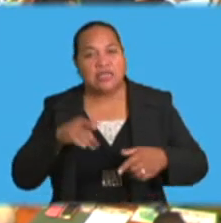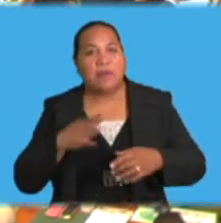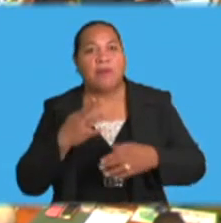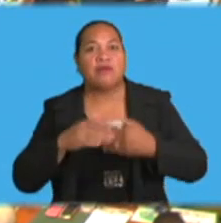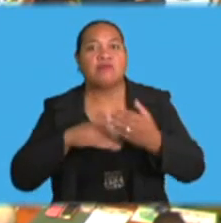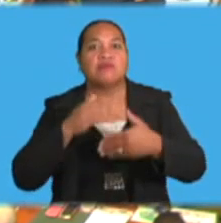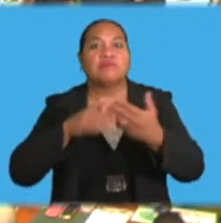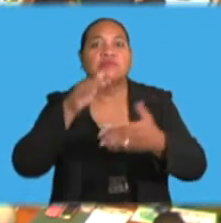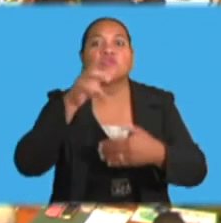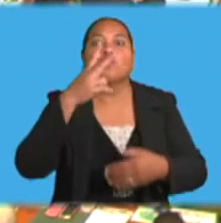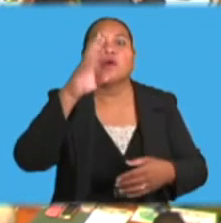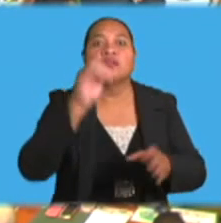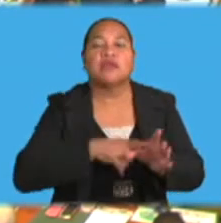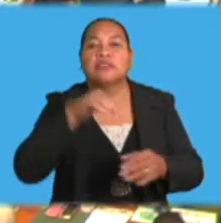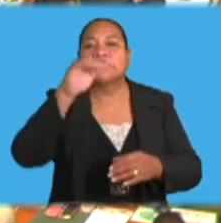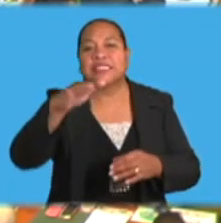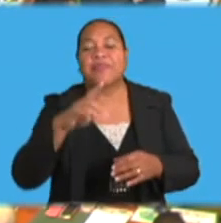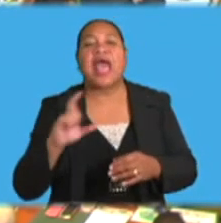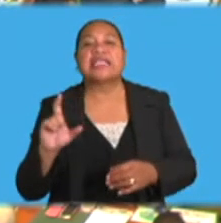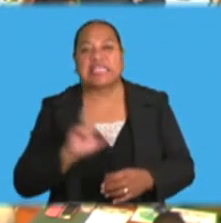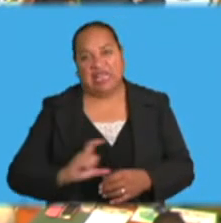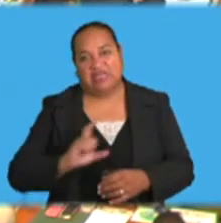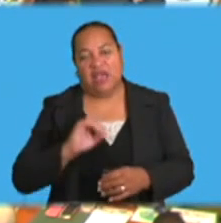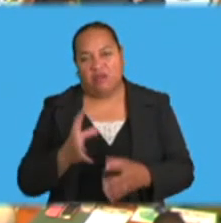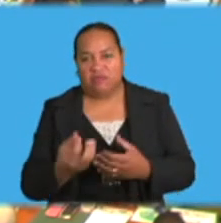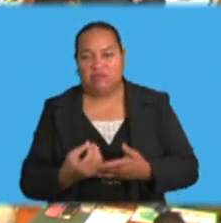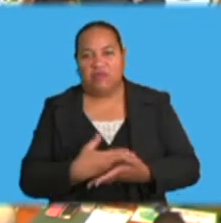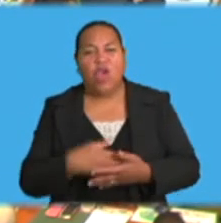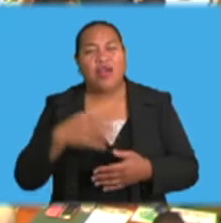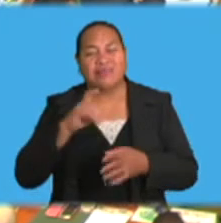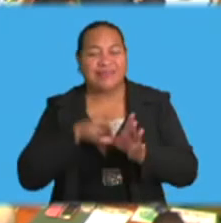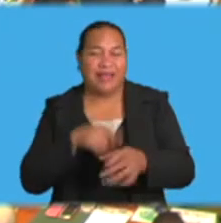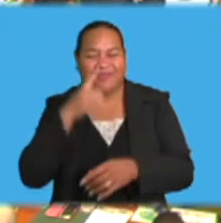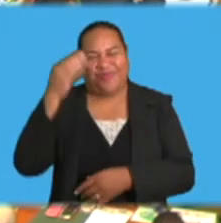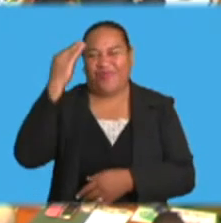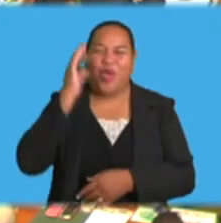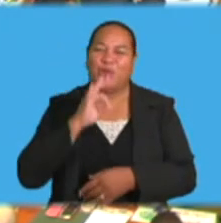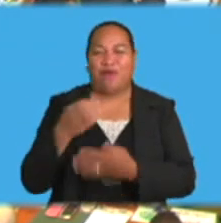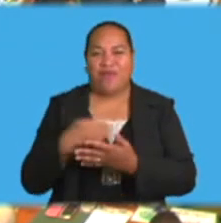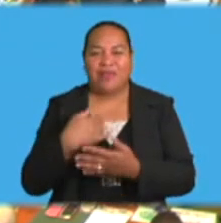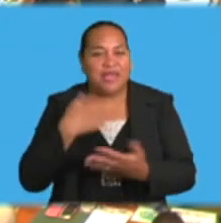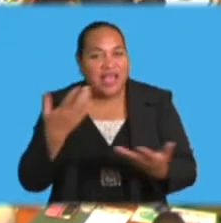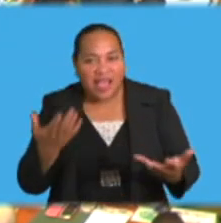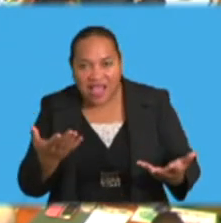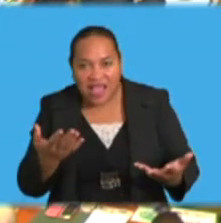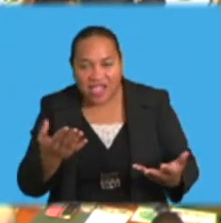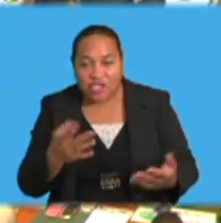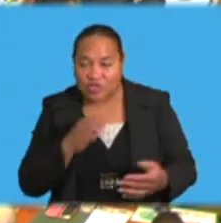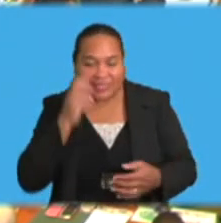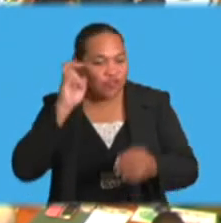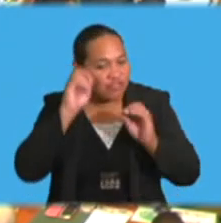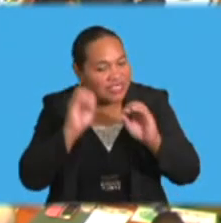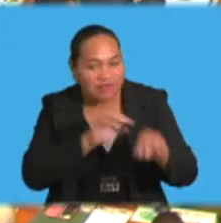A lot of young people, when they hear about these things, they think it's never going to affect them. But we need to be able to train them and get them to be aware of these things